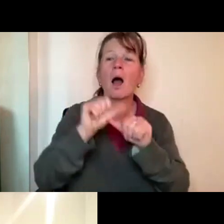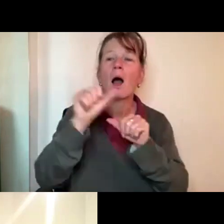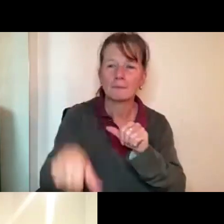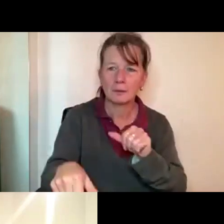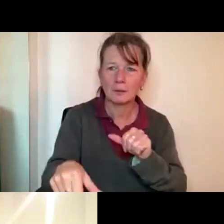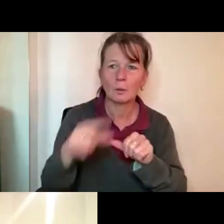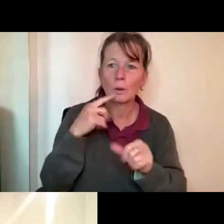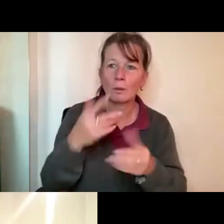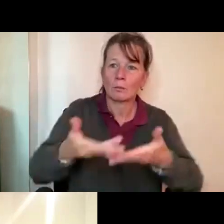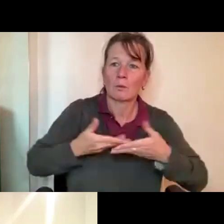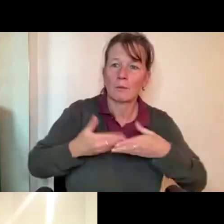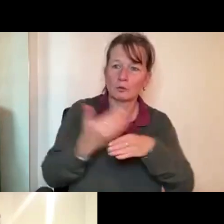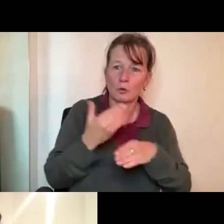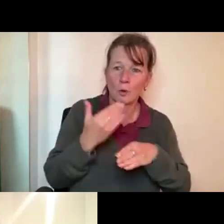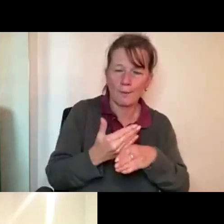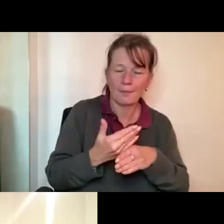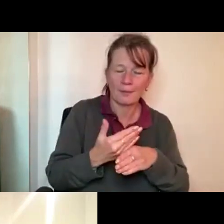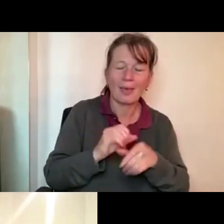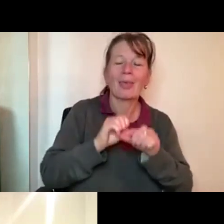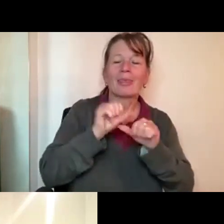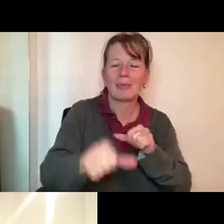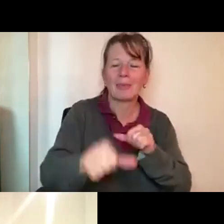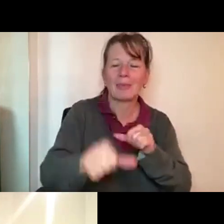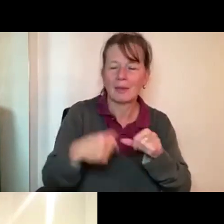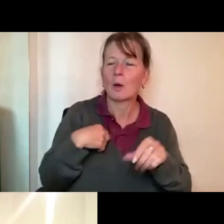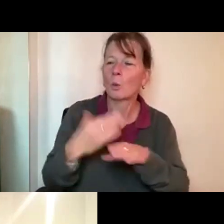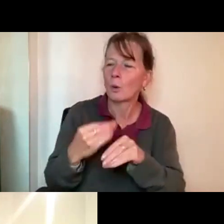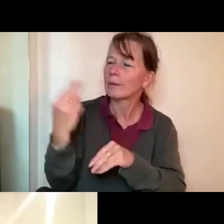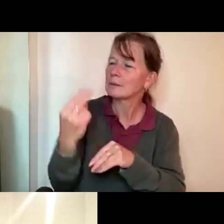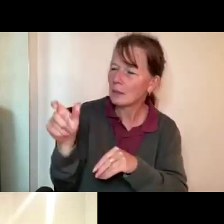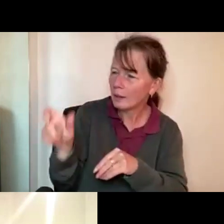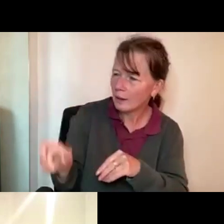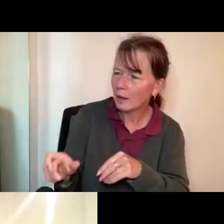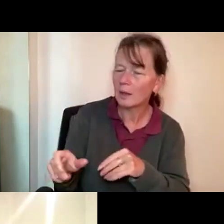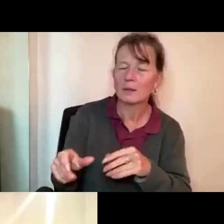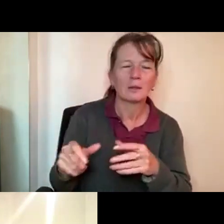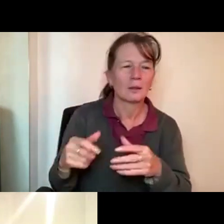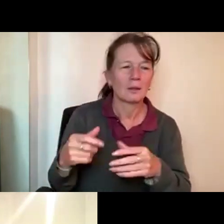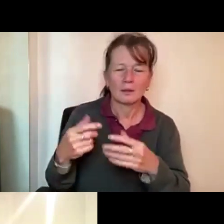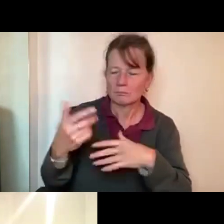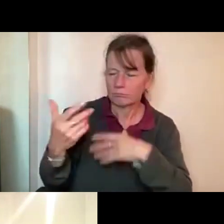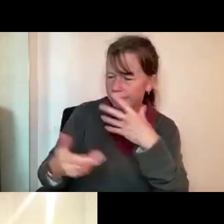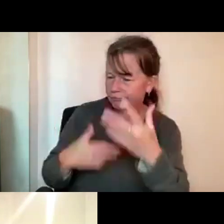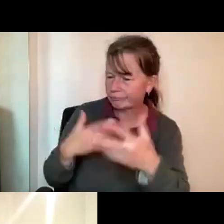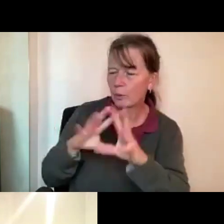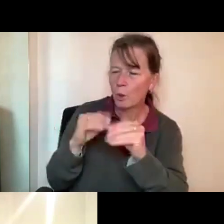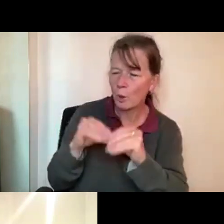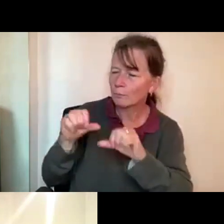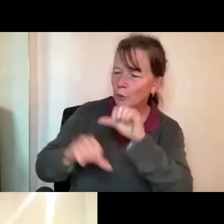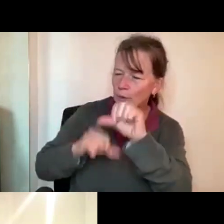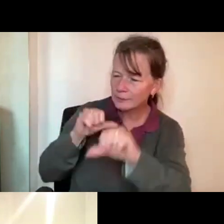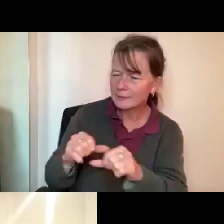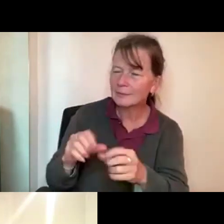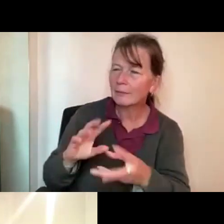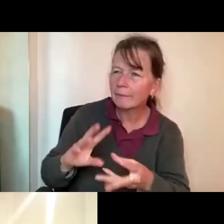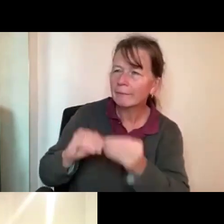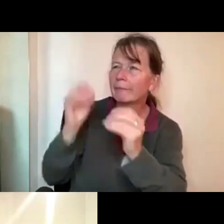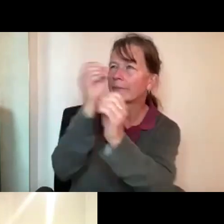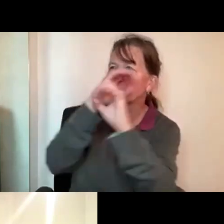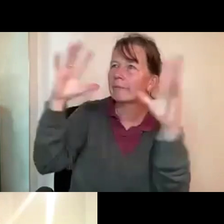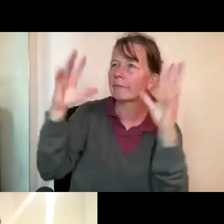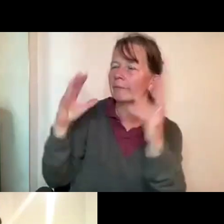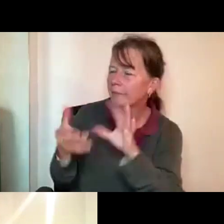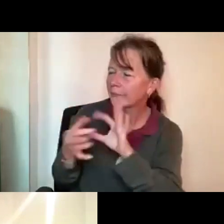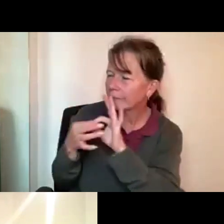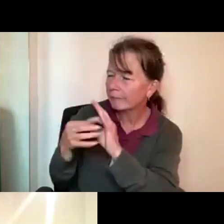had the job, and then I worked with the designer, and there was a whole process of me planting the ideas with the designer, and